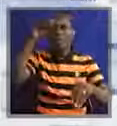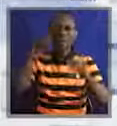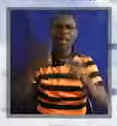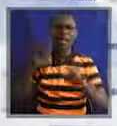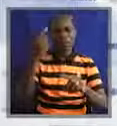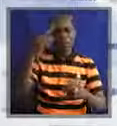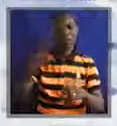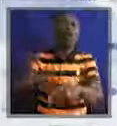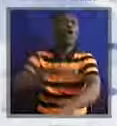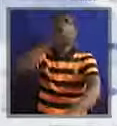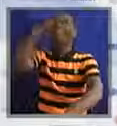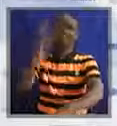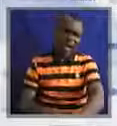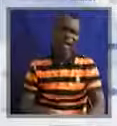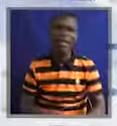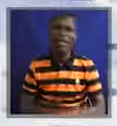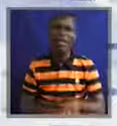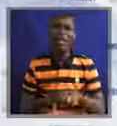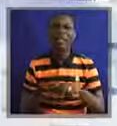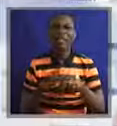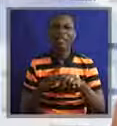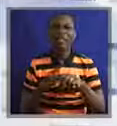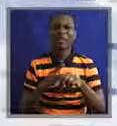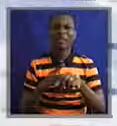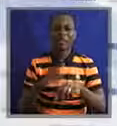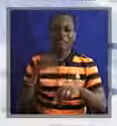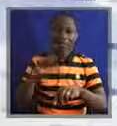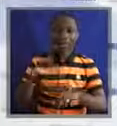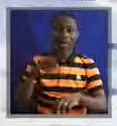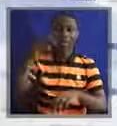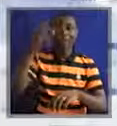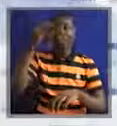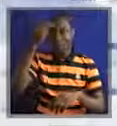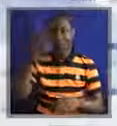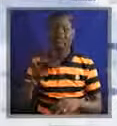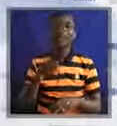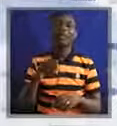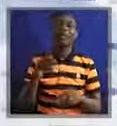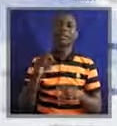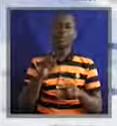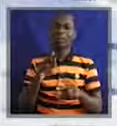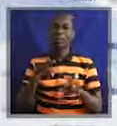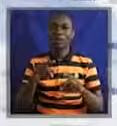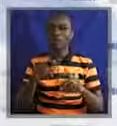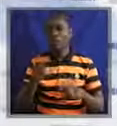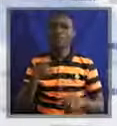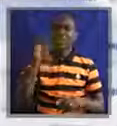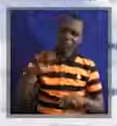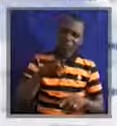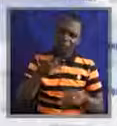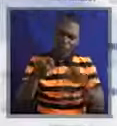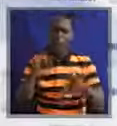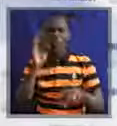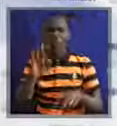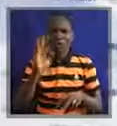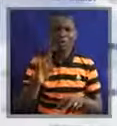time. A bra, Peter num enam na omuka en sempano. Omuko drew